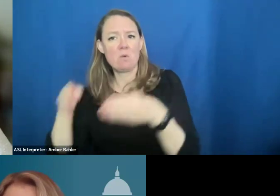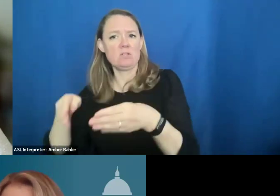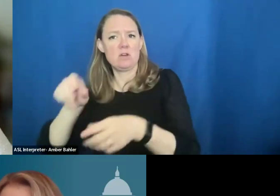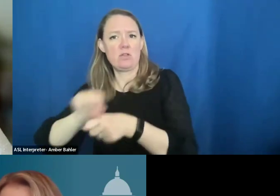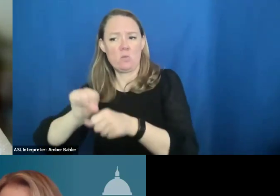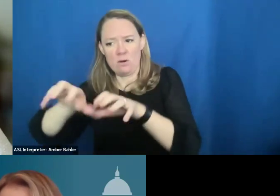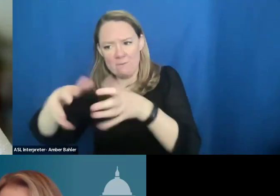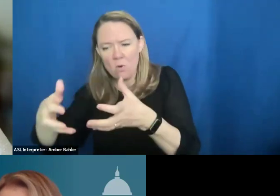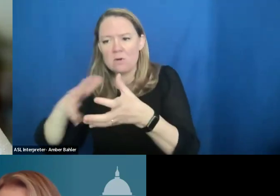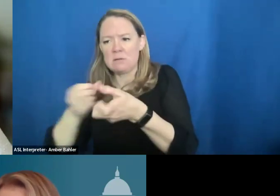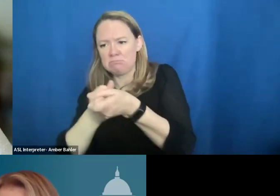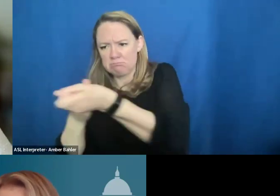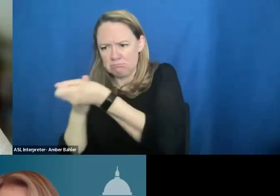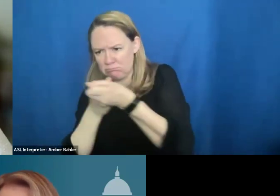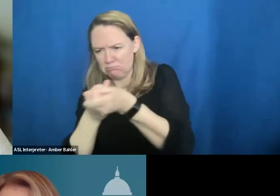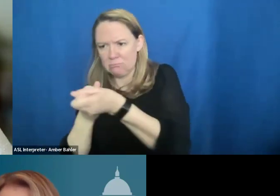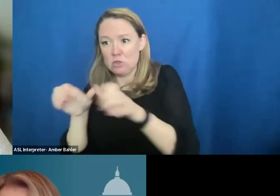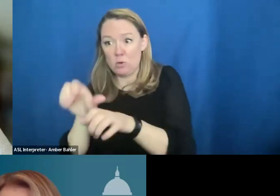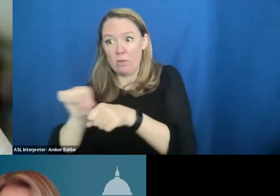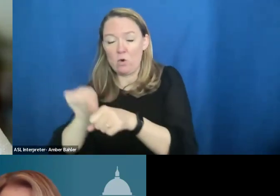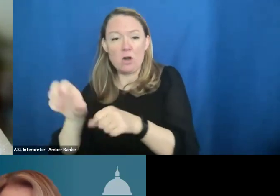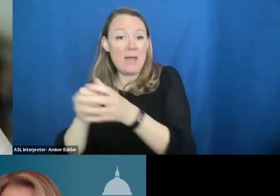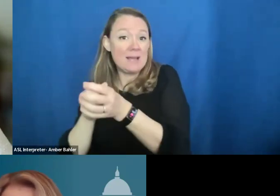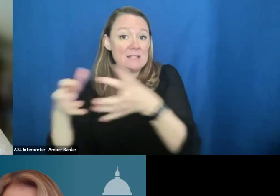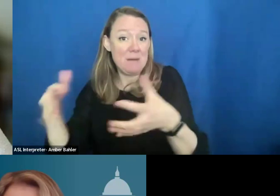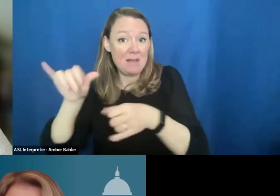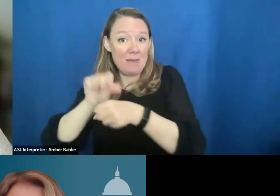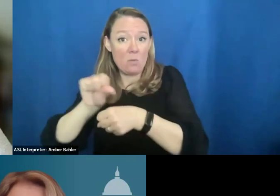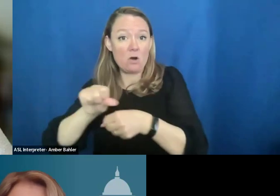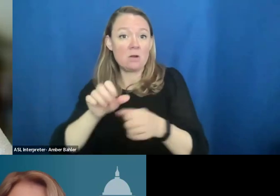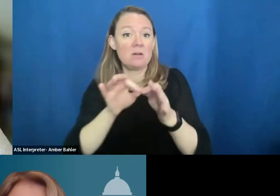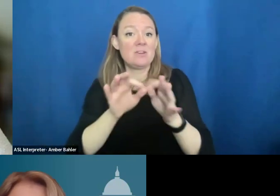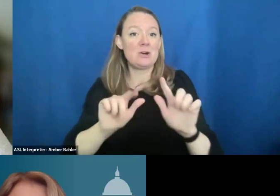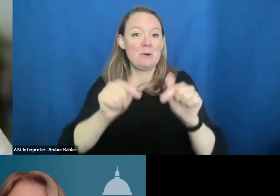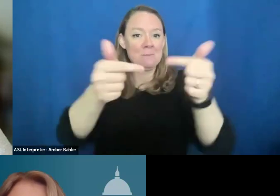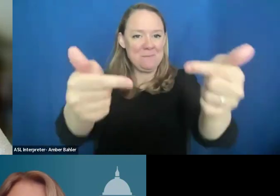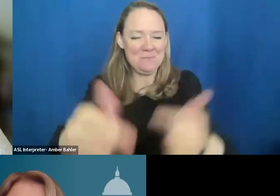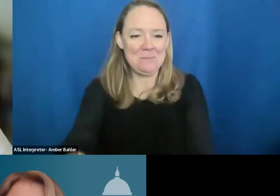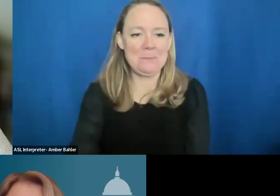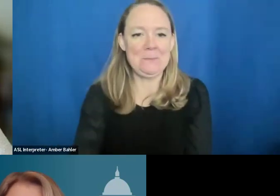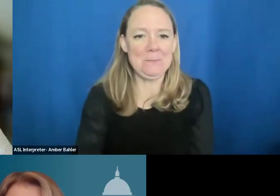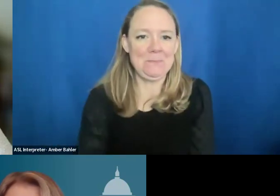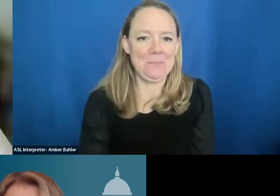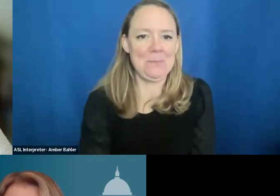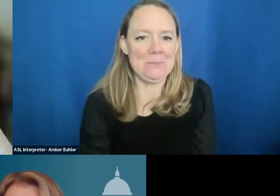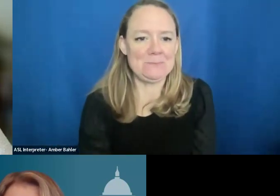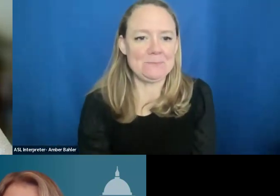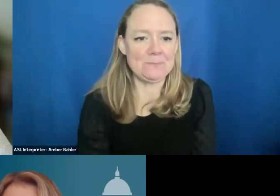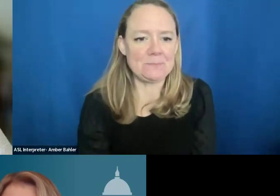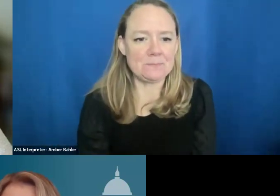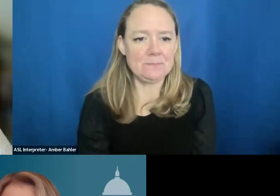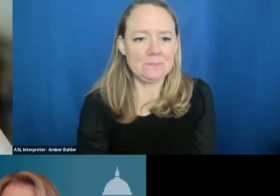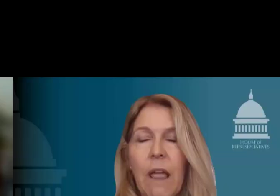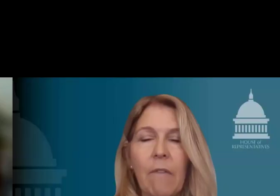and expanding it. One of the bills I'll mention, House Bill 2088, that was a bill I